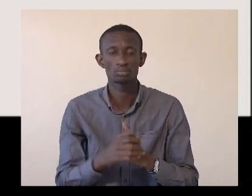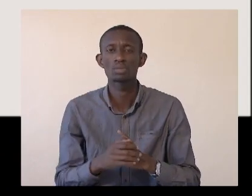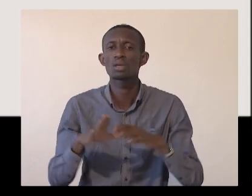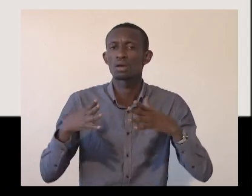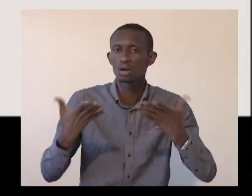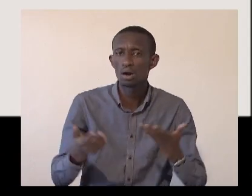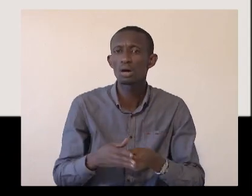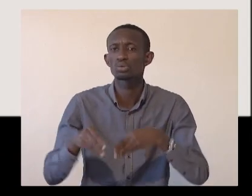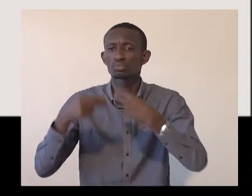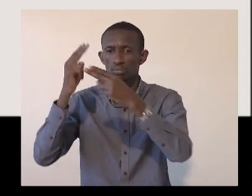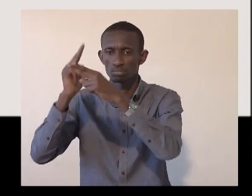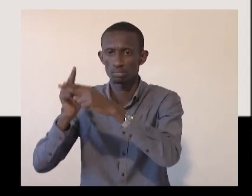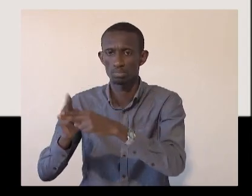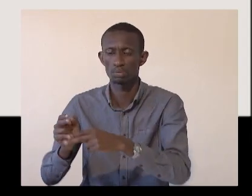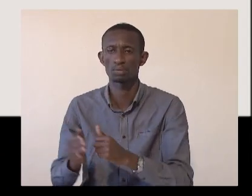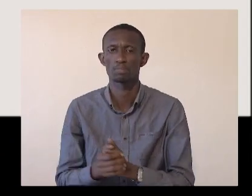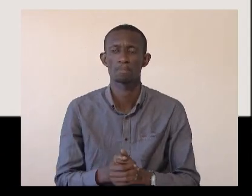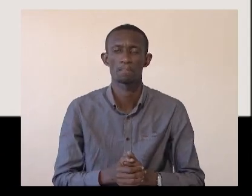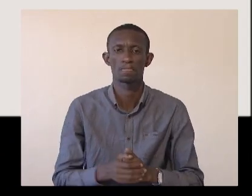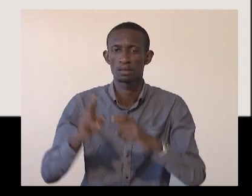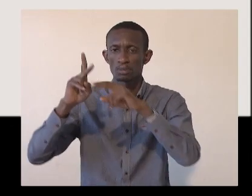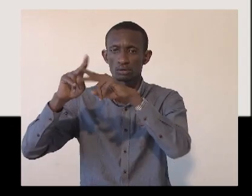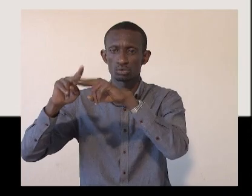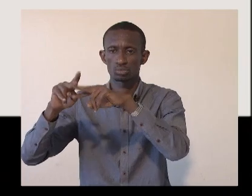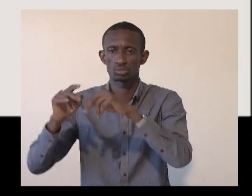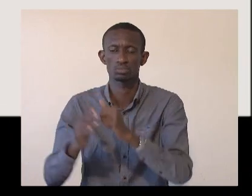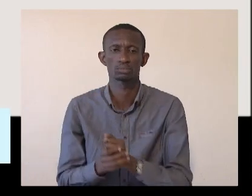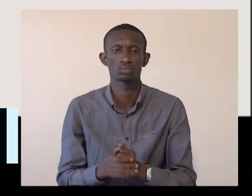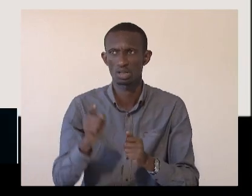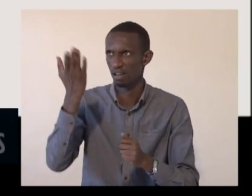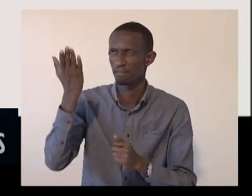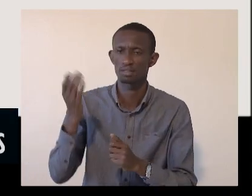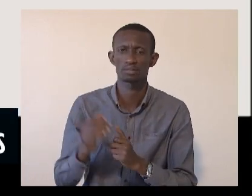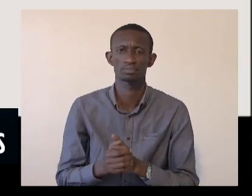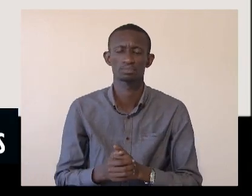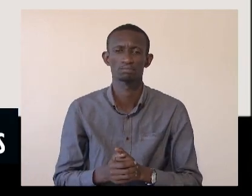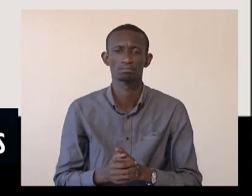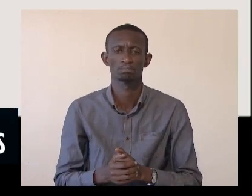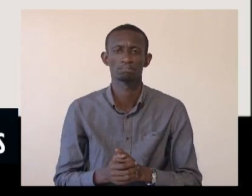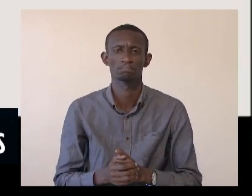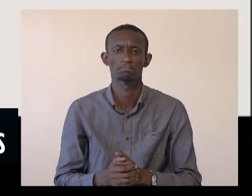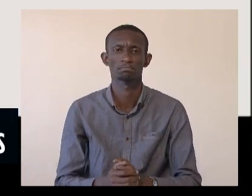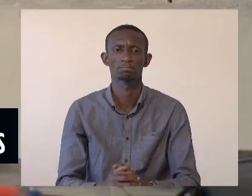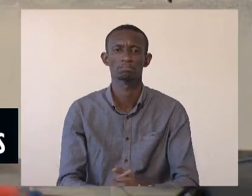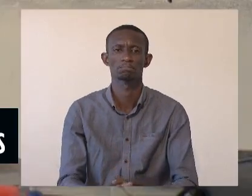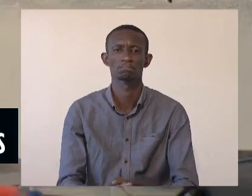how we name different salts. So here we have,